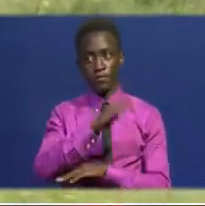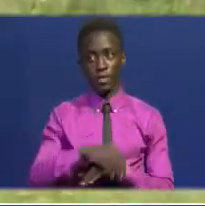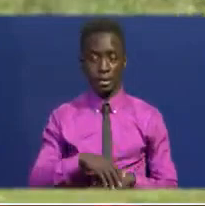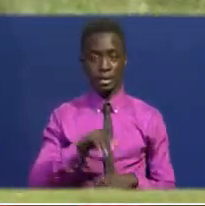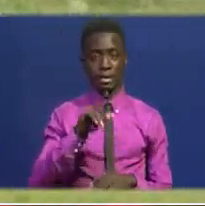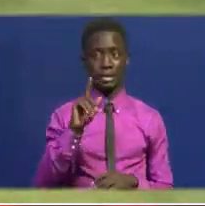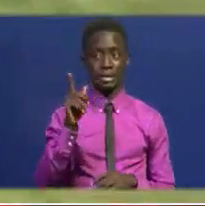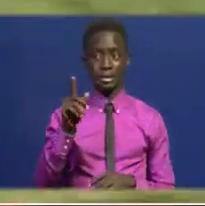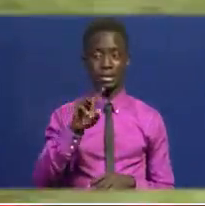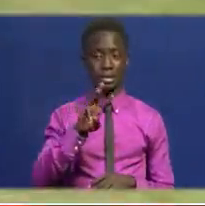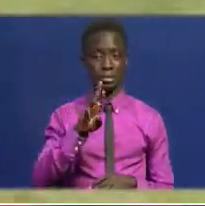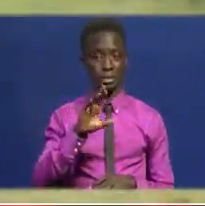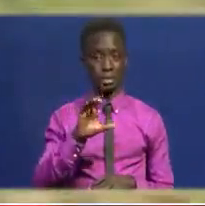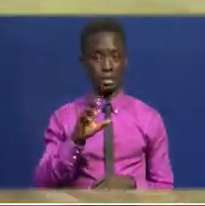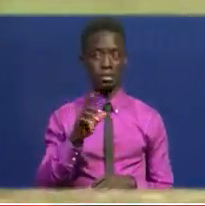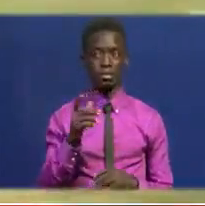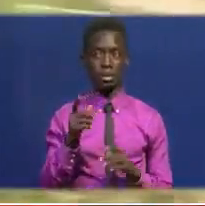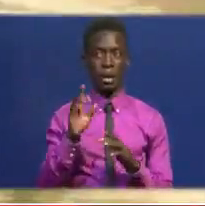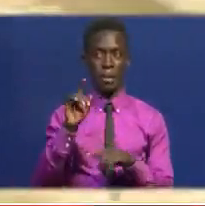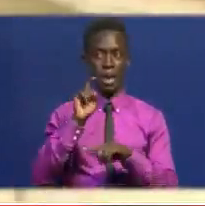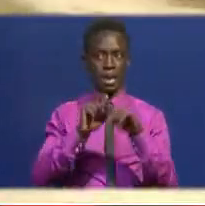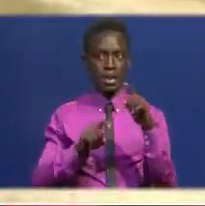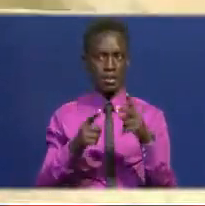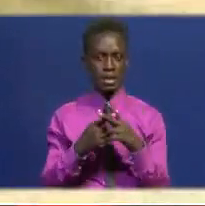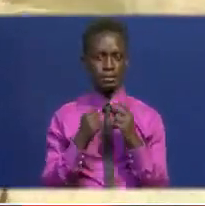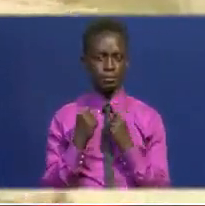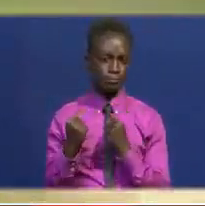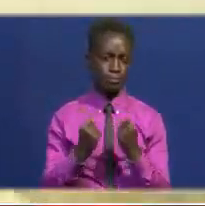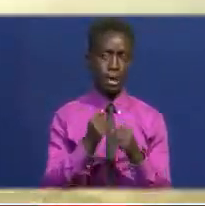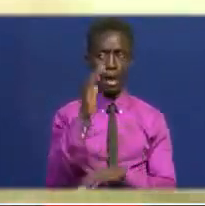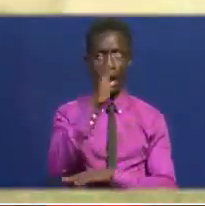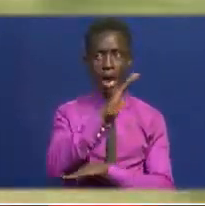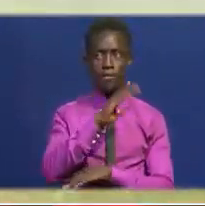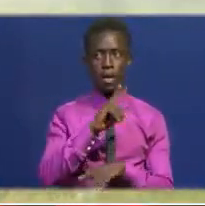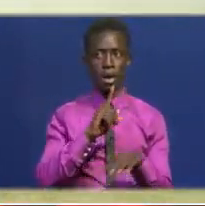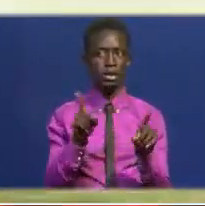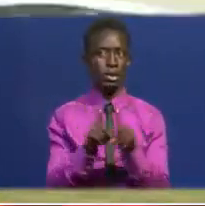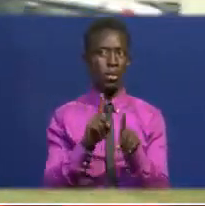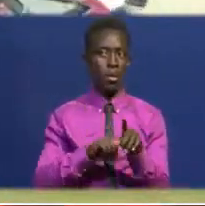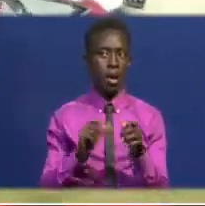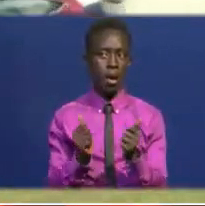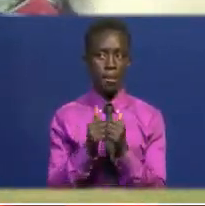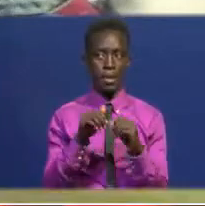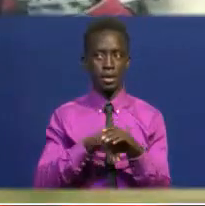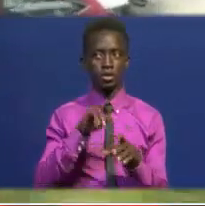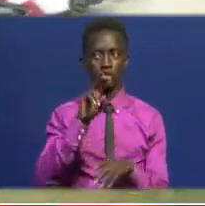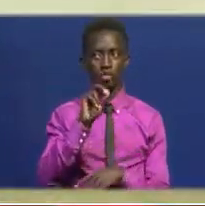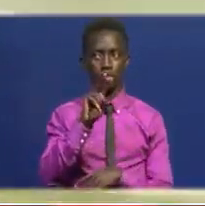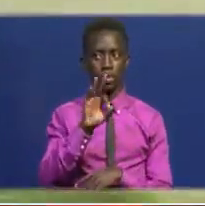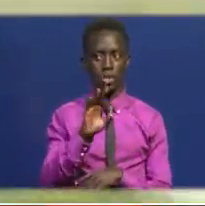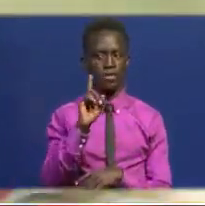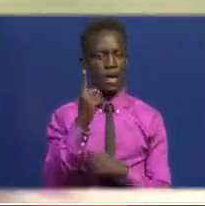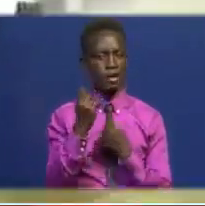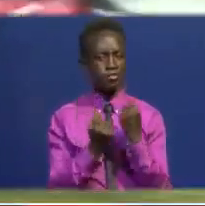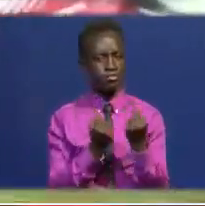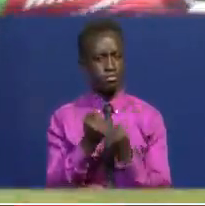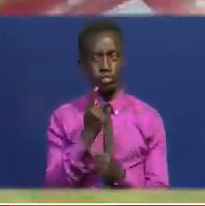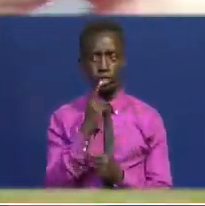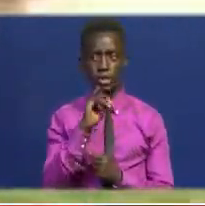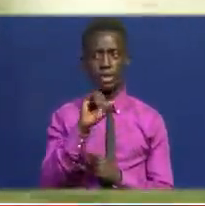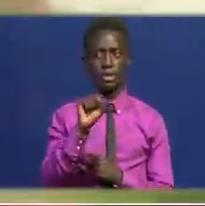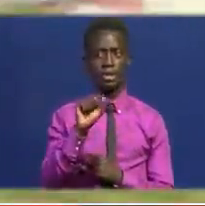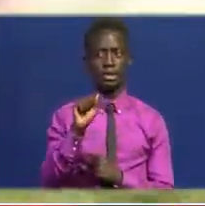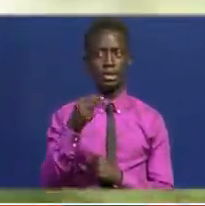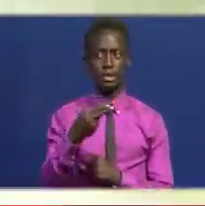Rally Championship division will be run in the afternoons as it happened in 2023. The first car driver by Isa Mwari, navigated